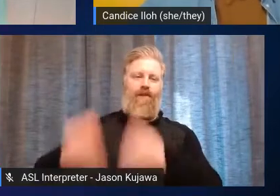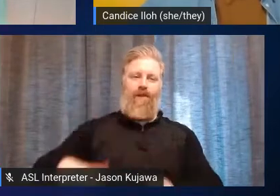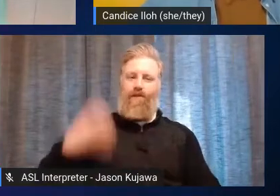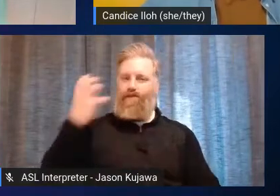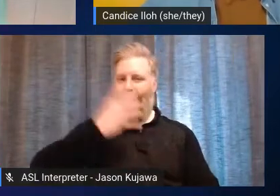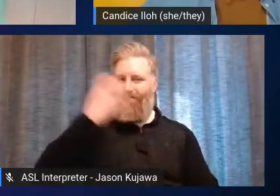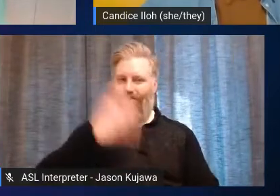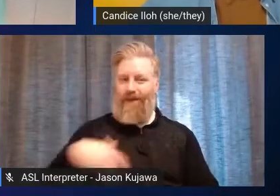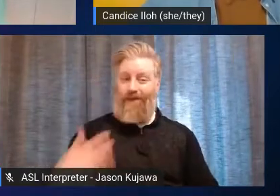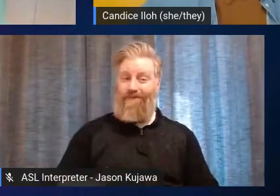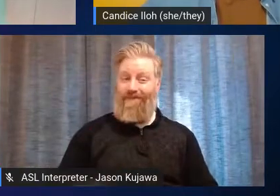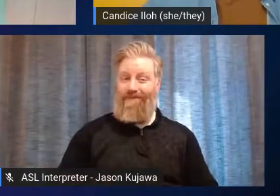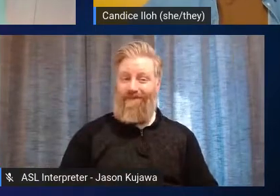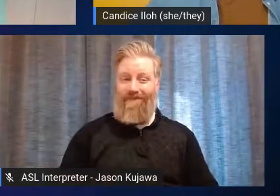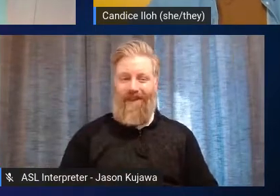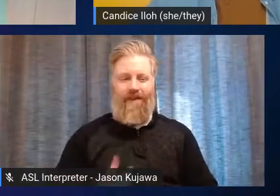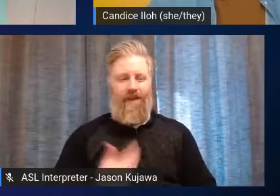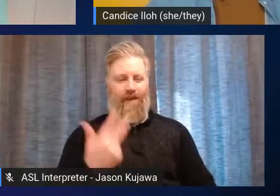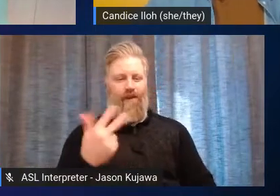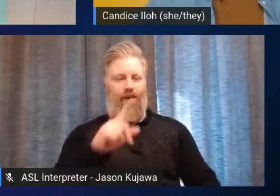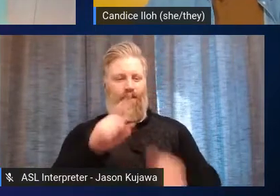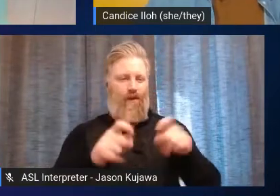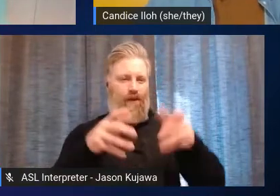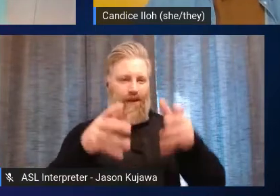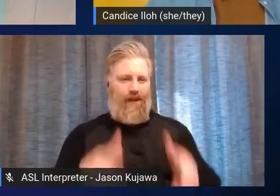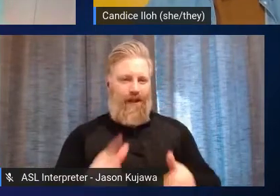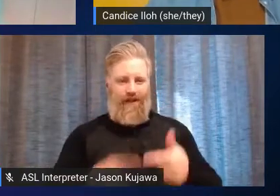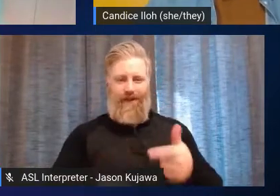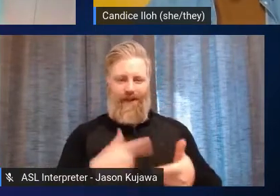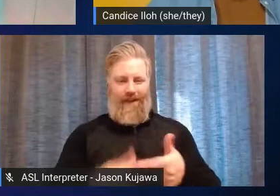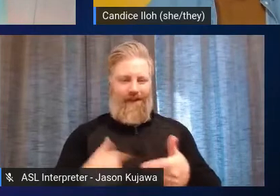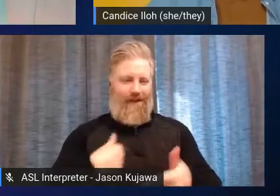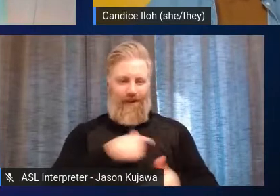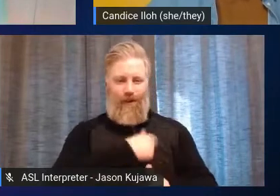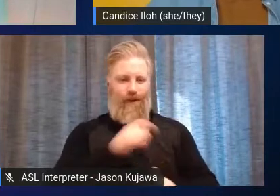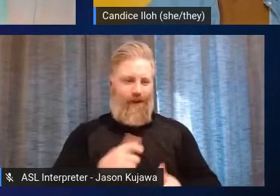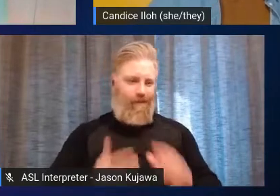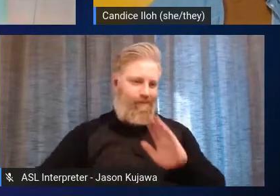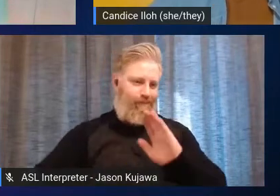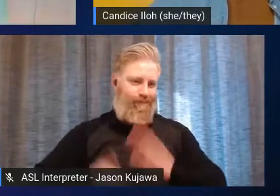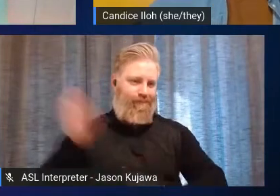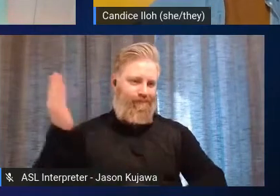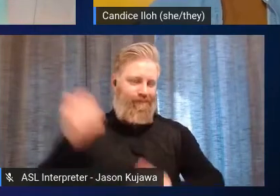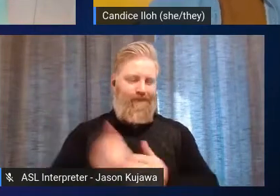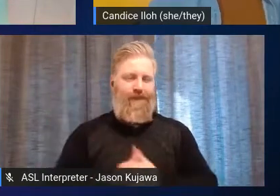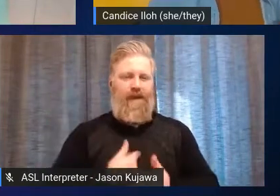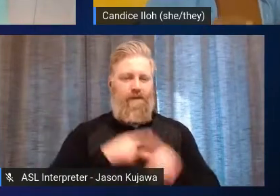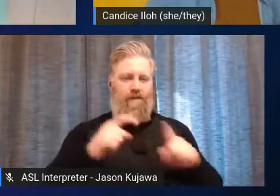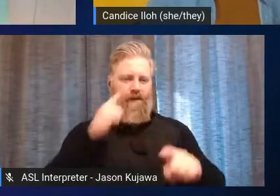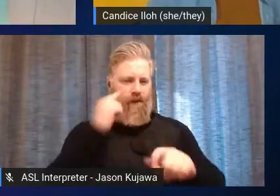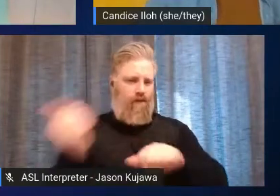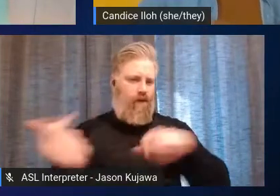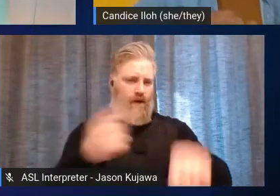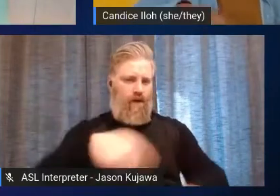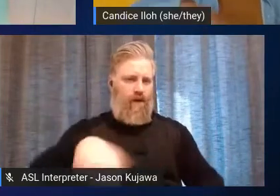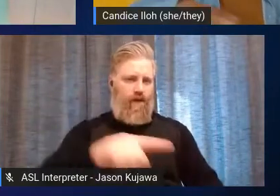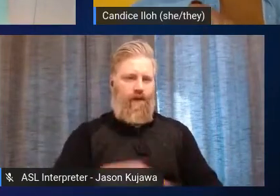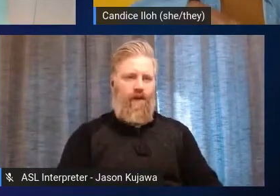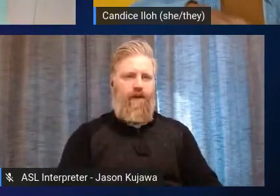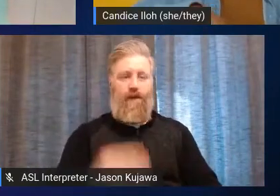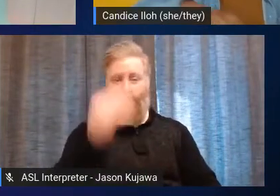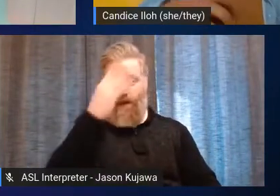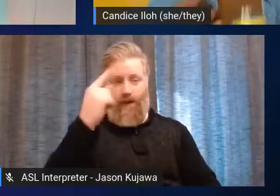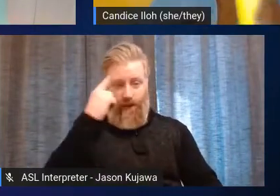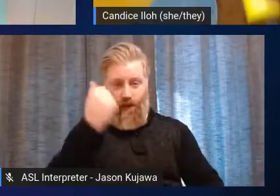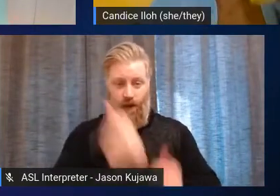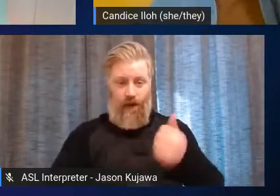Sheesh. All right, three more questions left and then we got a boogie. This one is for everyone. By the way, when we say for